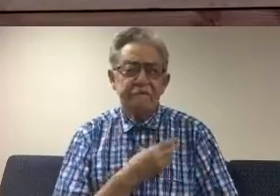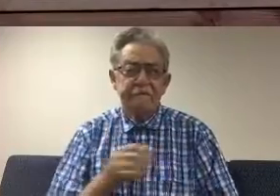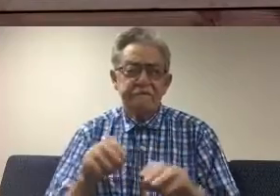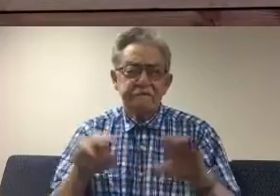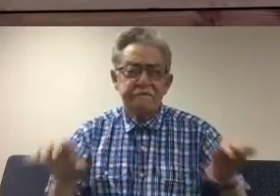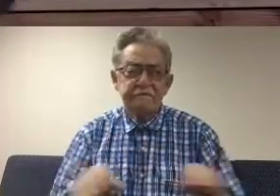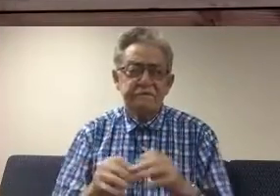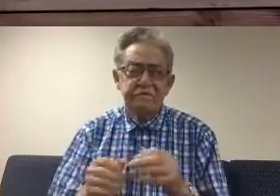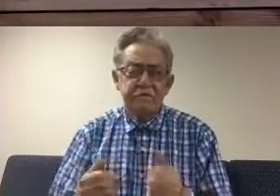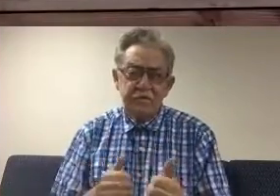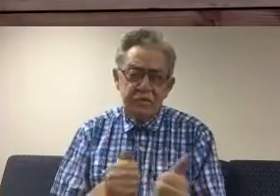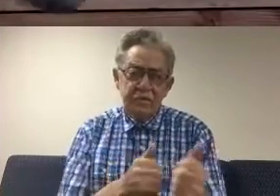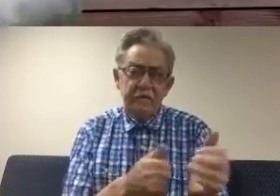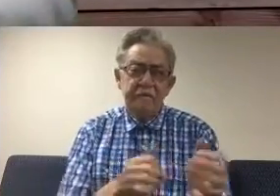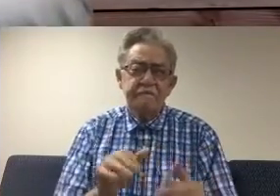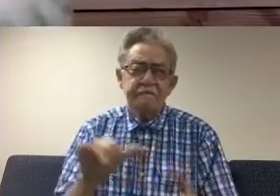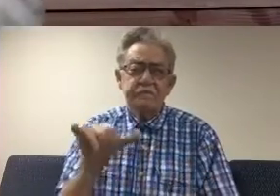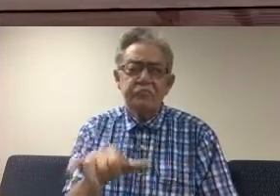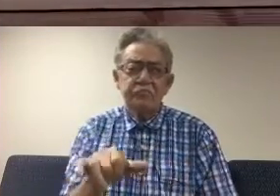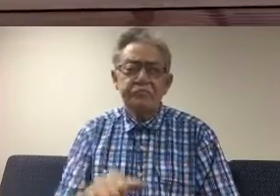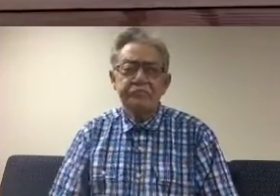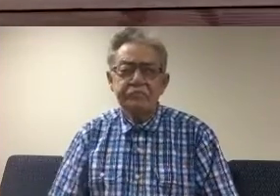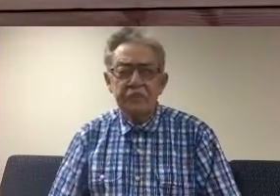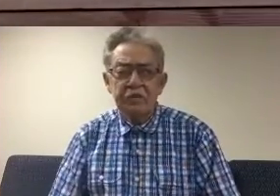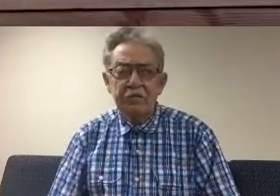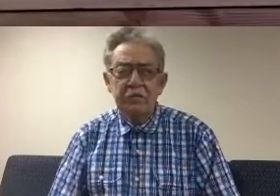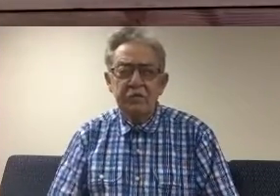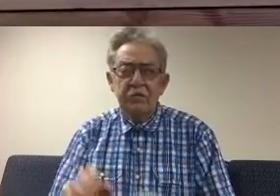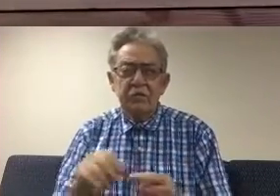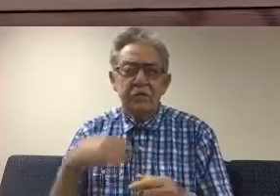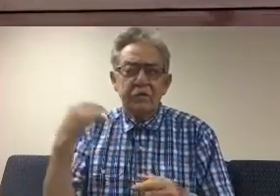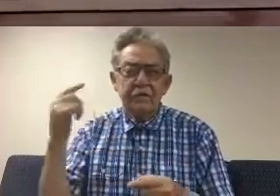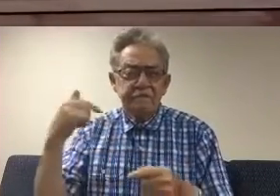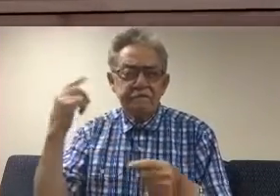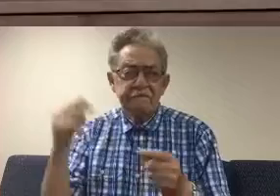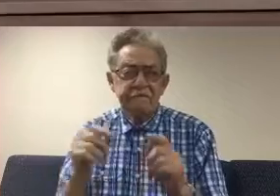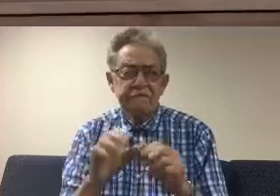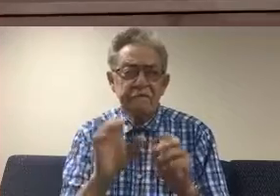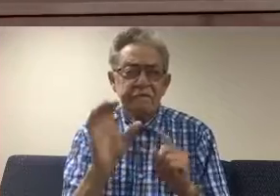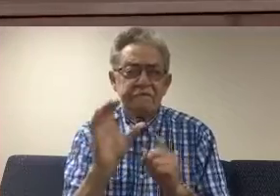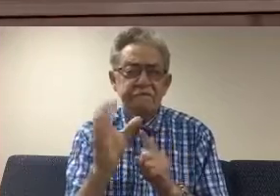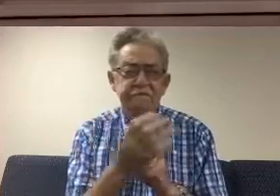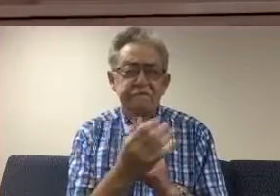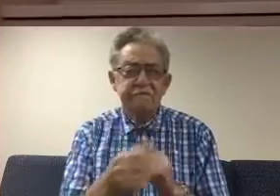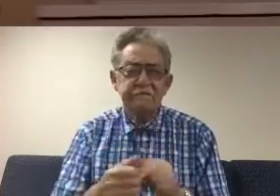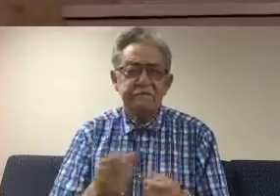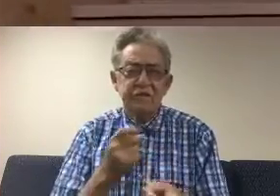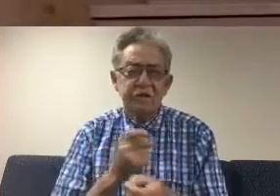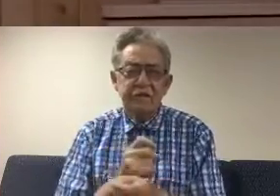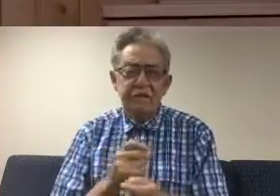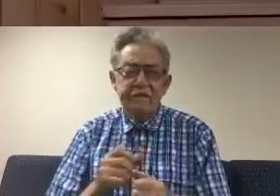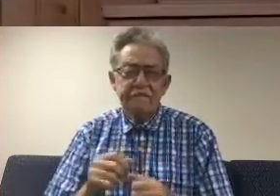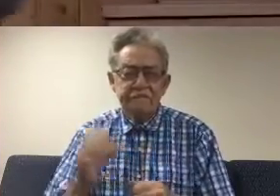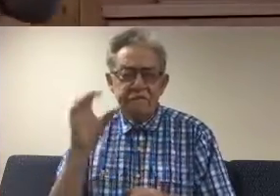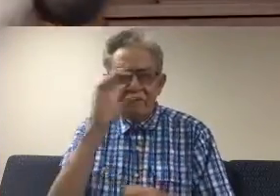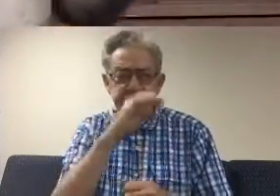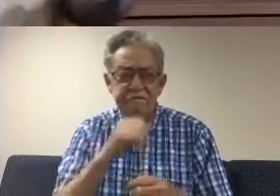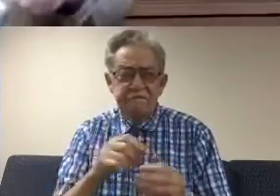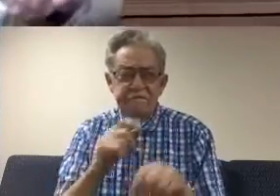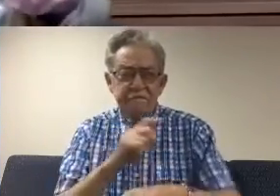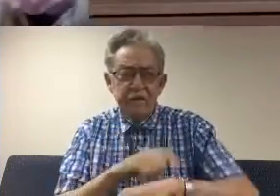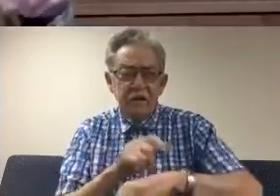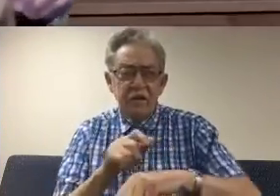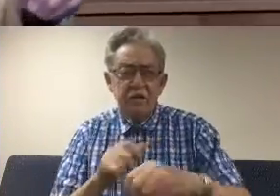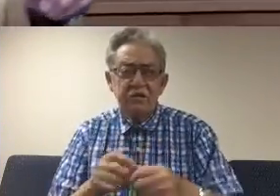we follow them. But boy, what a crazy culture we live in, huh? I mean, what a difficult and strange time these last